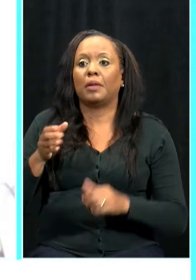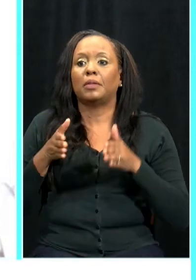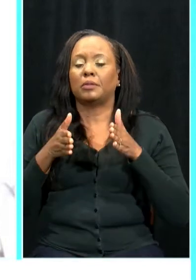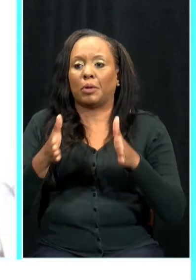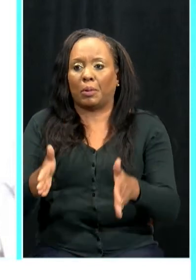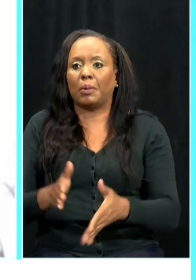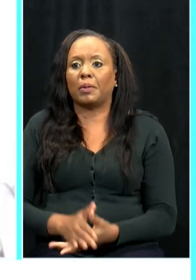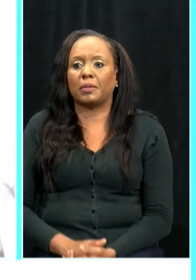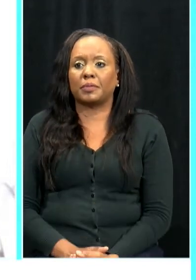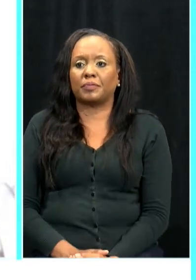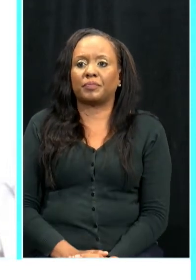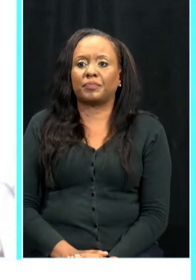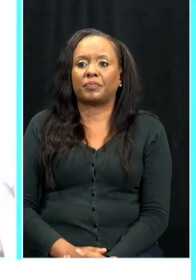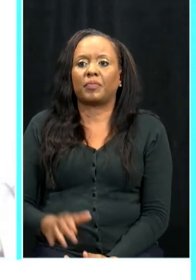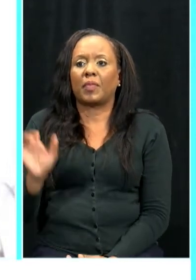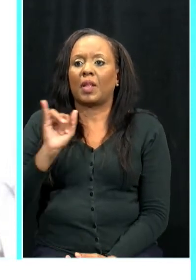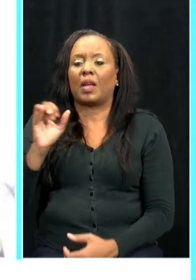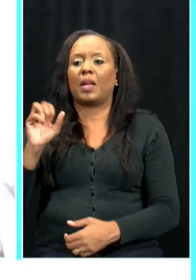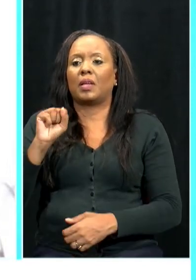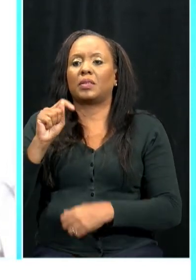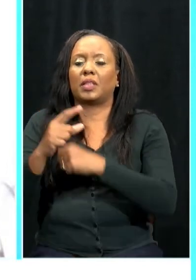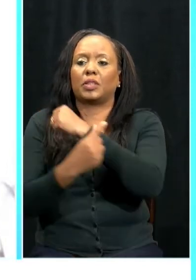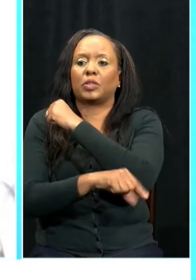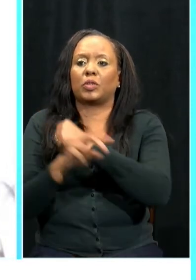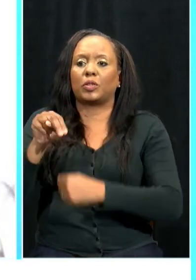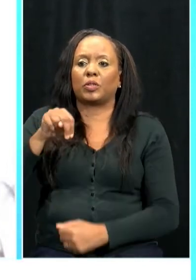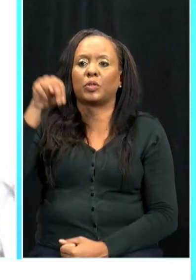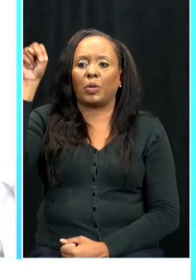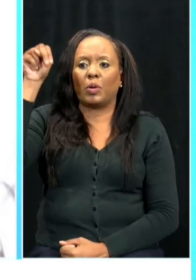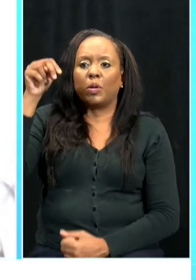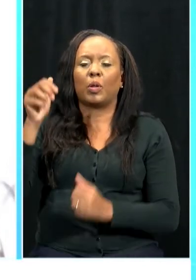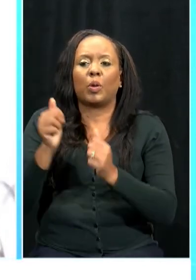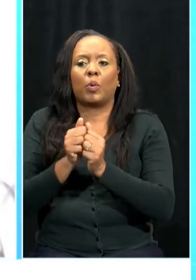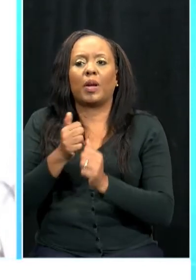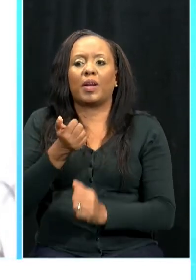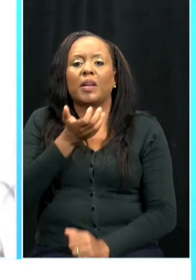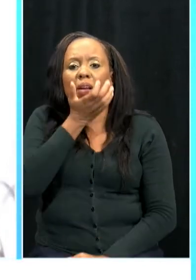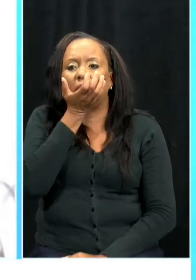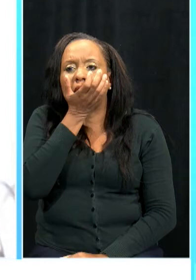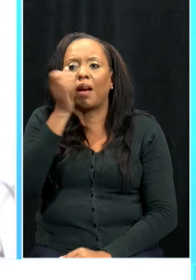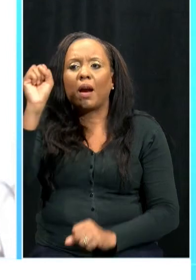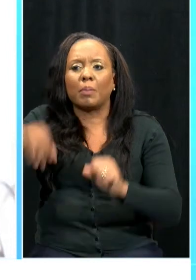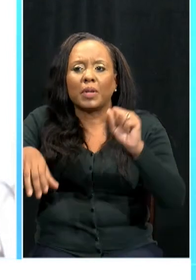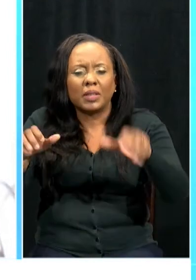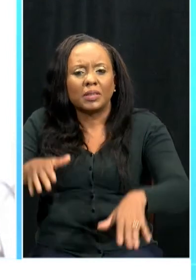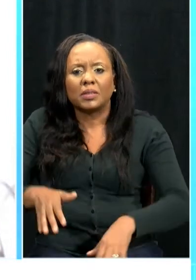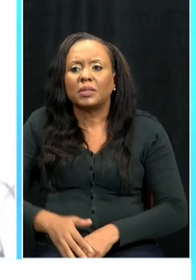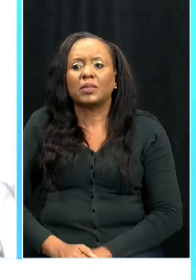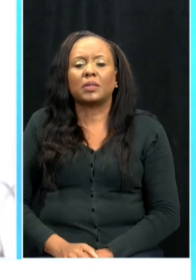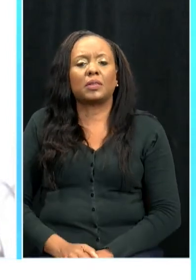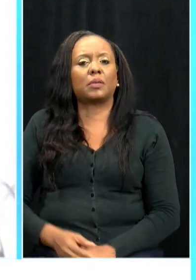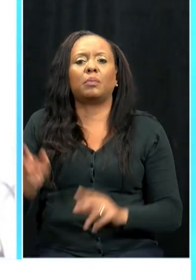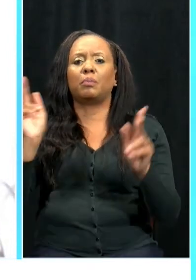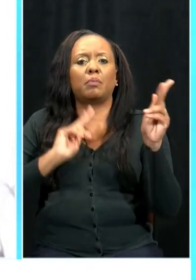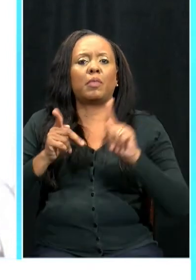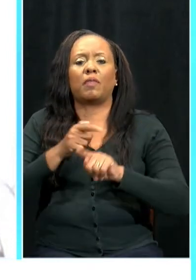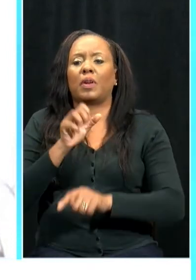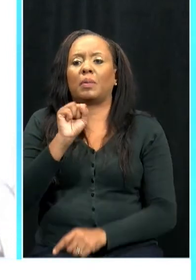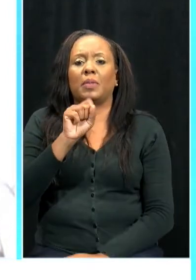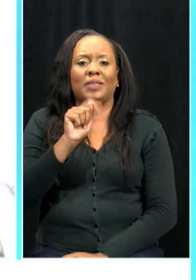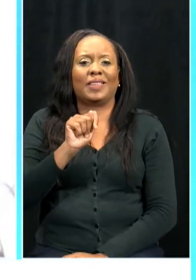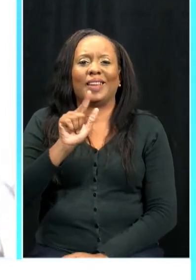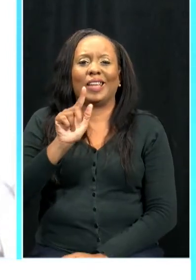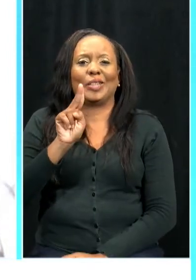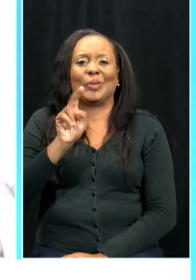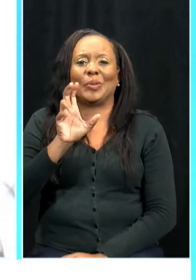you go St. George North, for instance, when they had the thing with the dump, well, nobody in St. Lucie really not gonna be interested in that